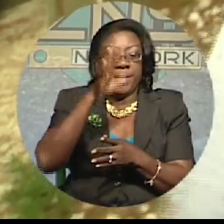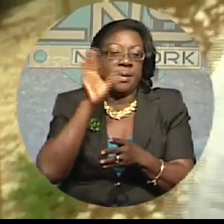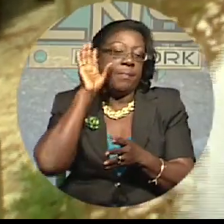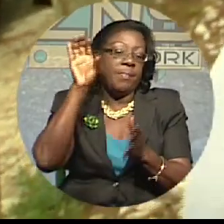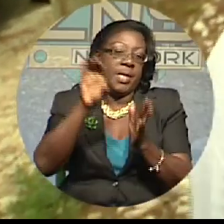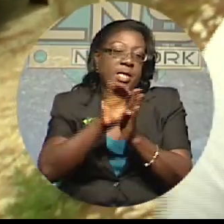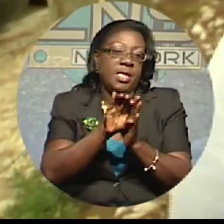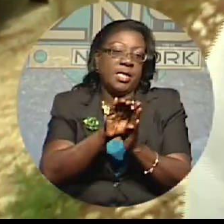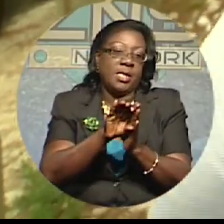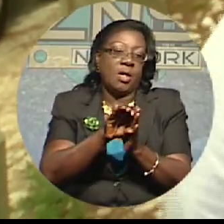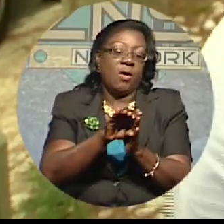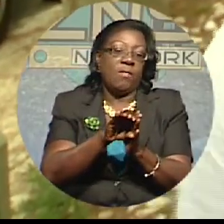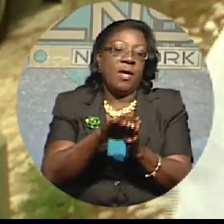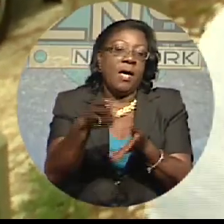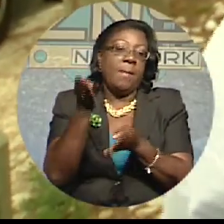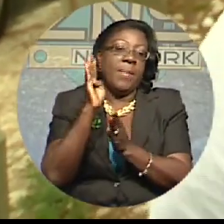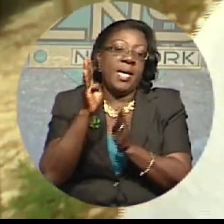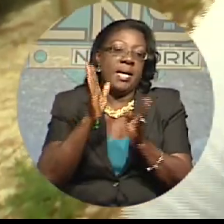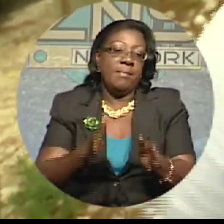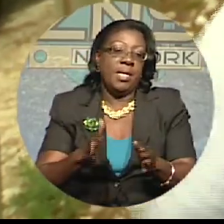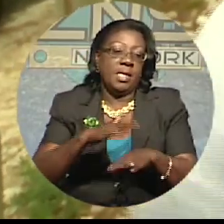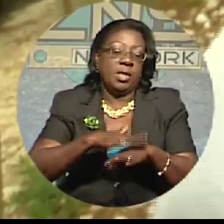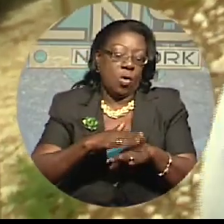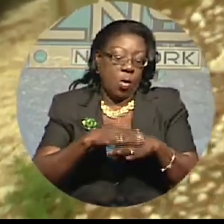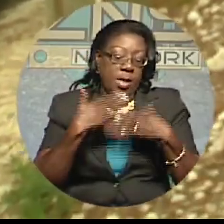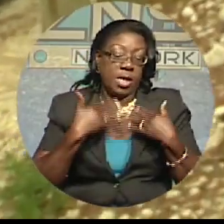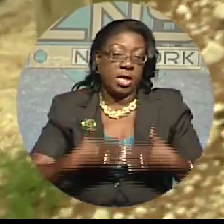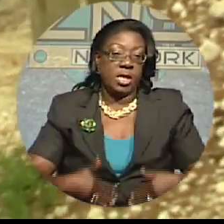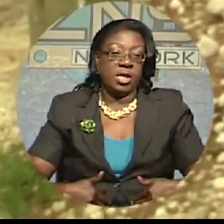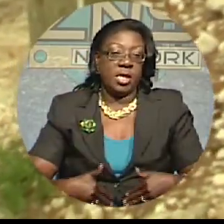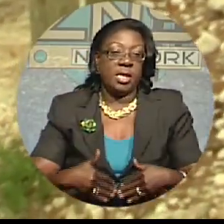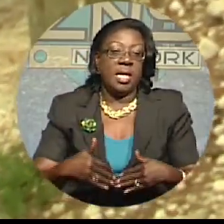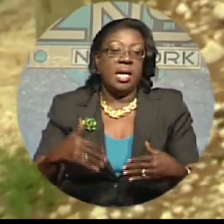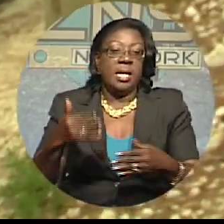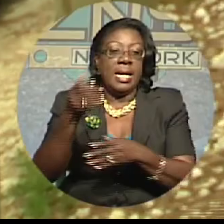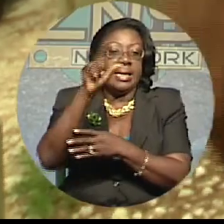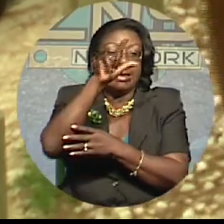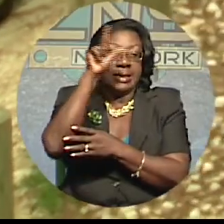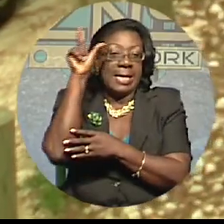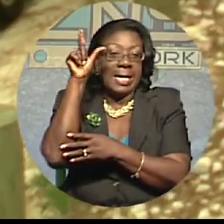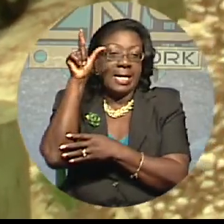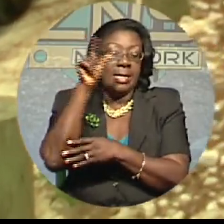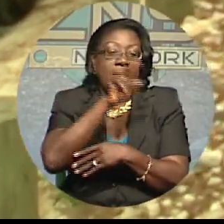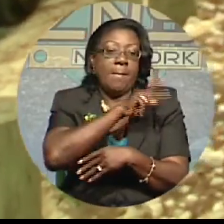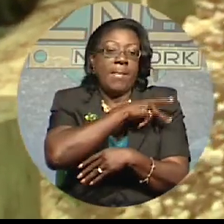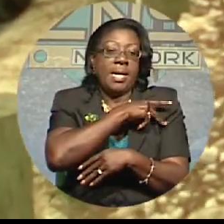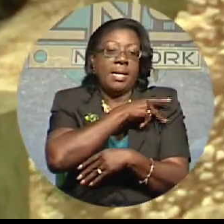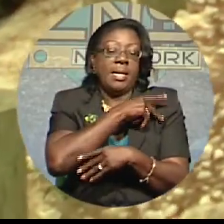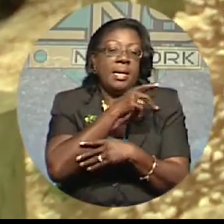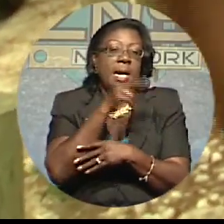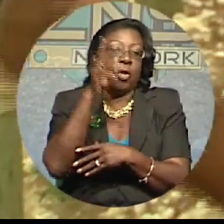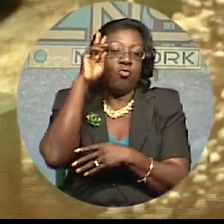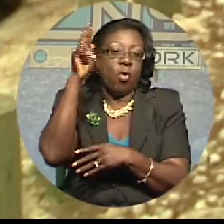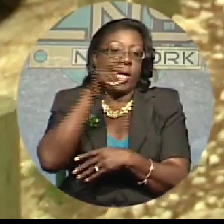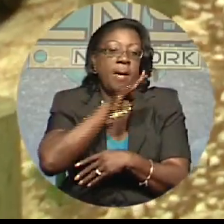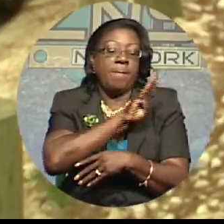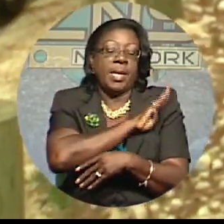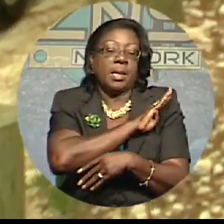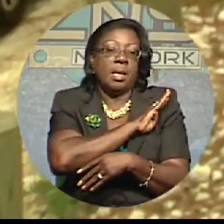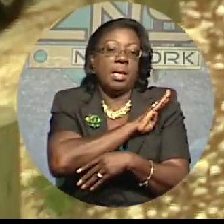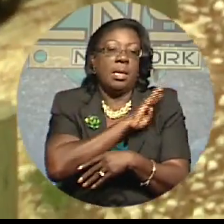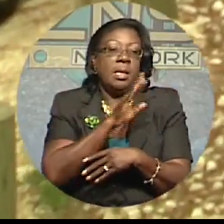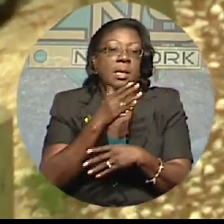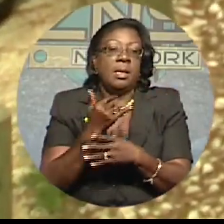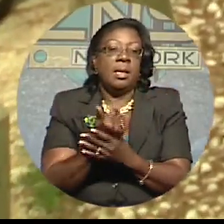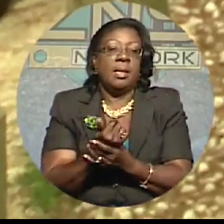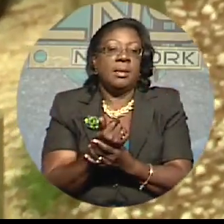Sir Lyndon Penlins. And we did some inspirational tees. We did a t-shirt last year as well, and we offering this year, life